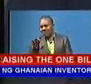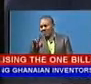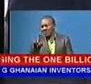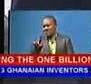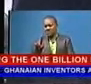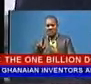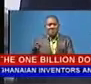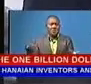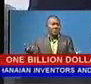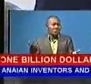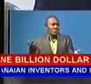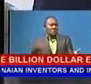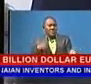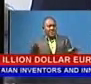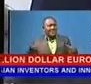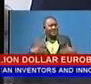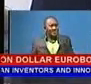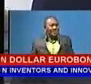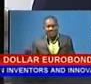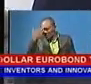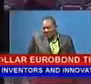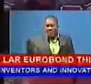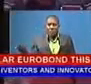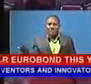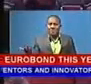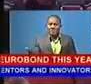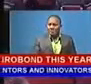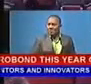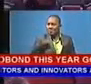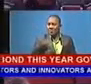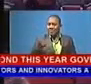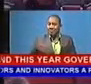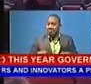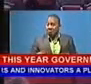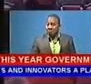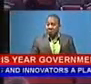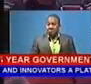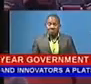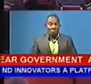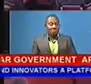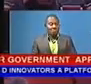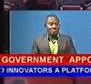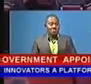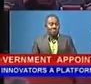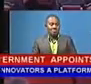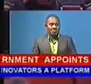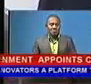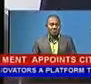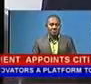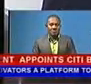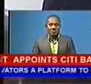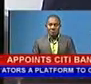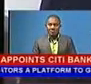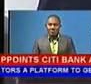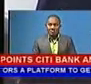time. When we can't admit to something that is given to anybody at this stage. It's supposed to be a